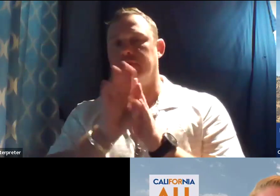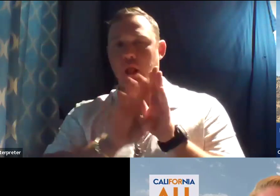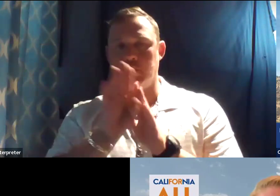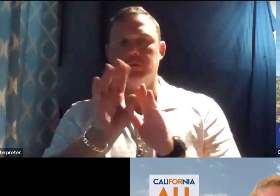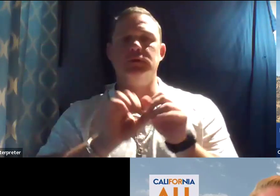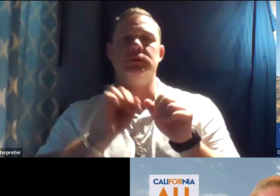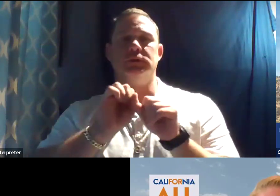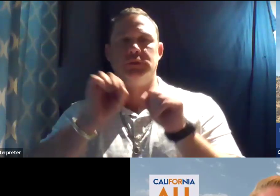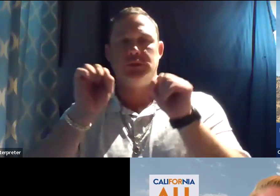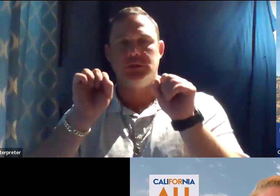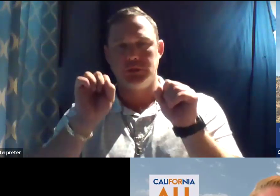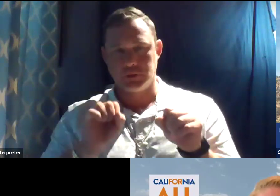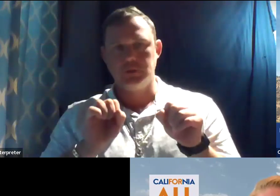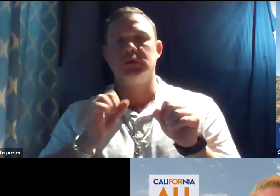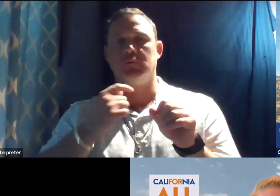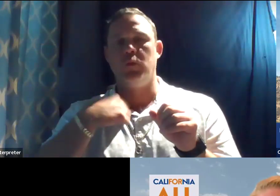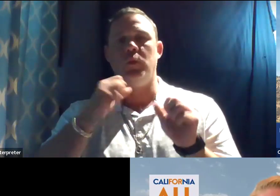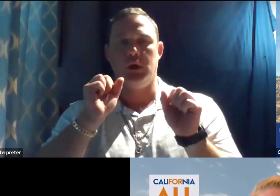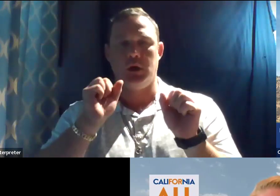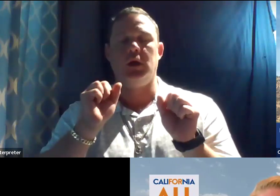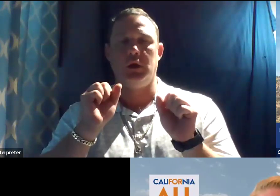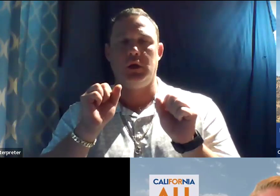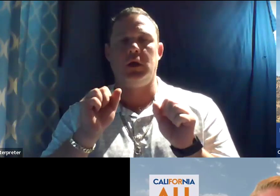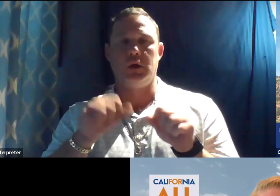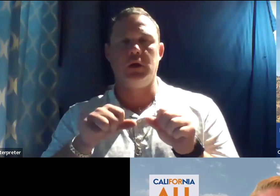by which we can capture